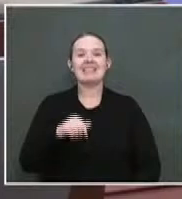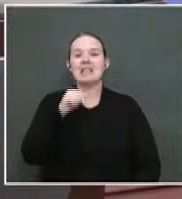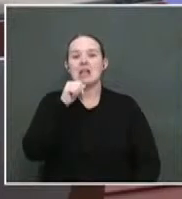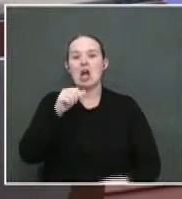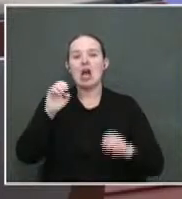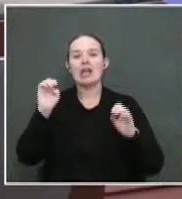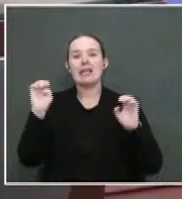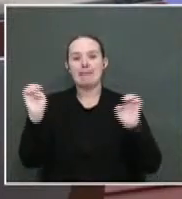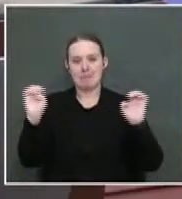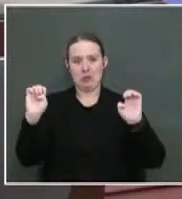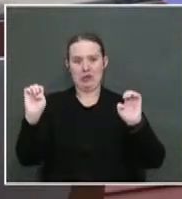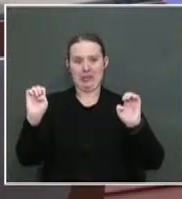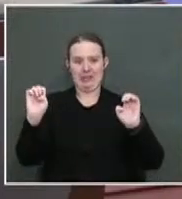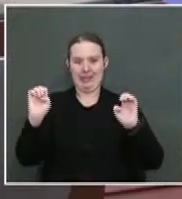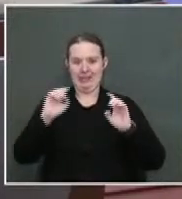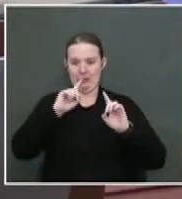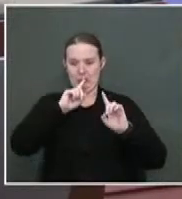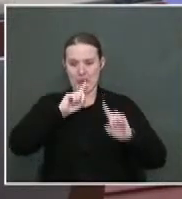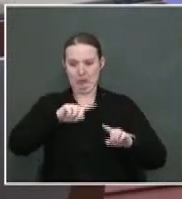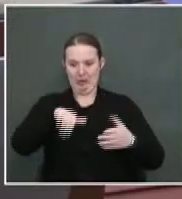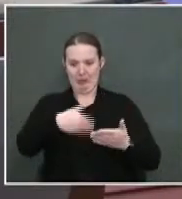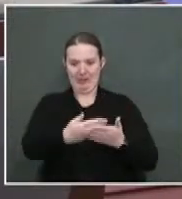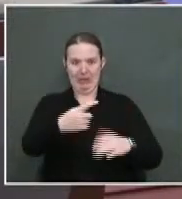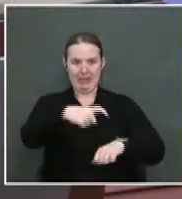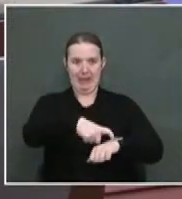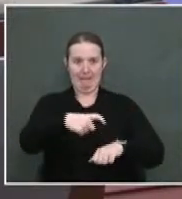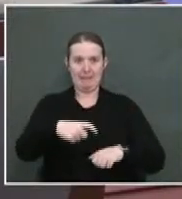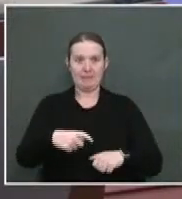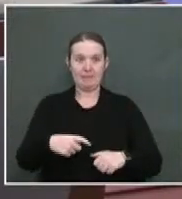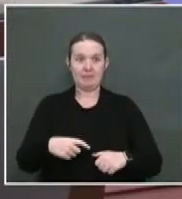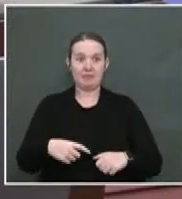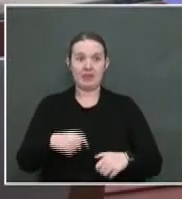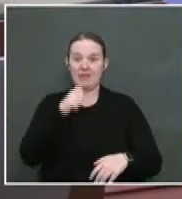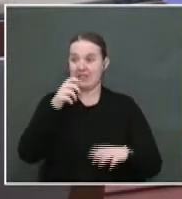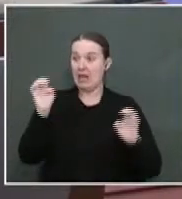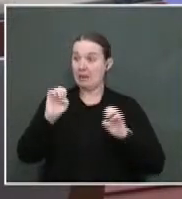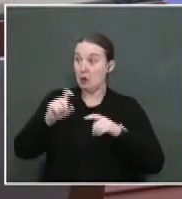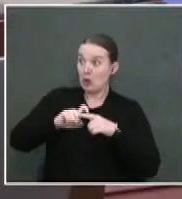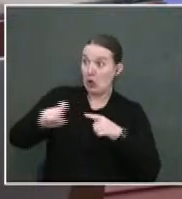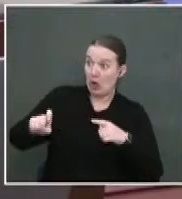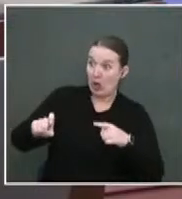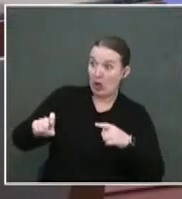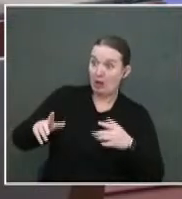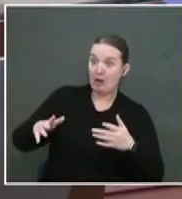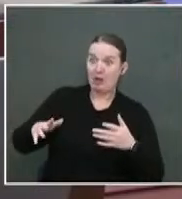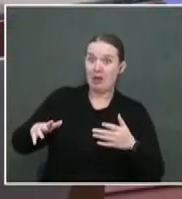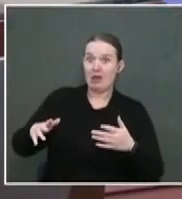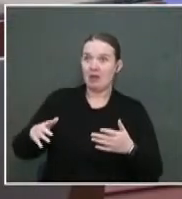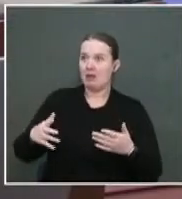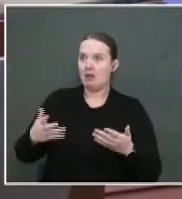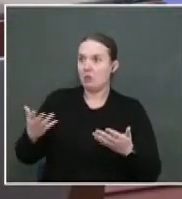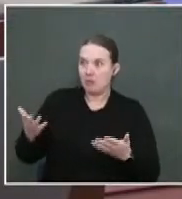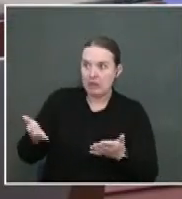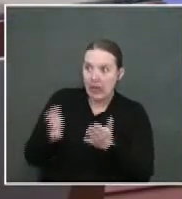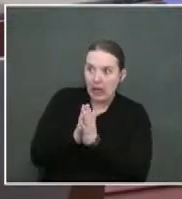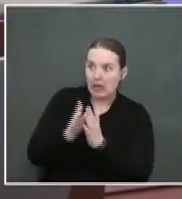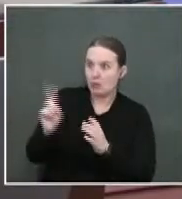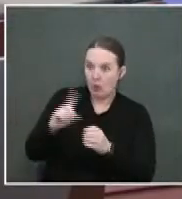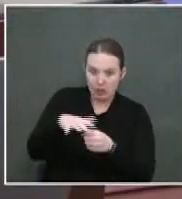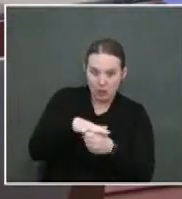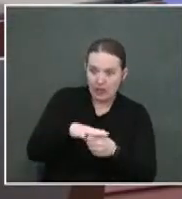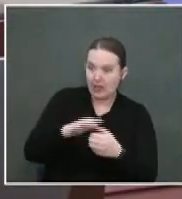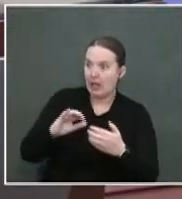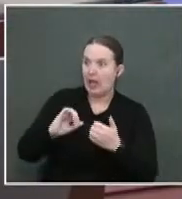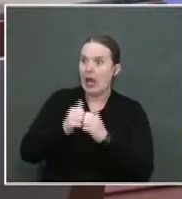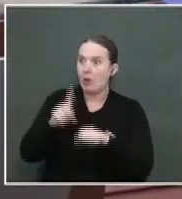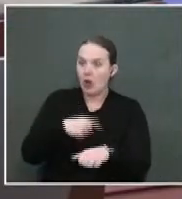time, and it feels like it takes a really long time to figure out non-emergency response times. Like, we asked for it at one location, and it